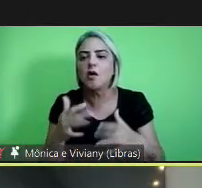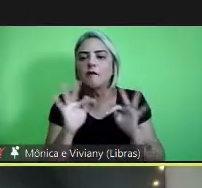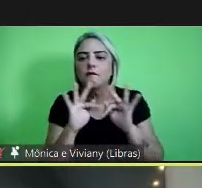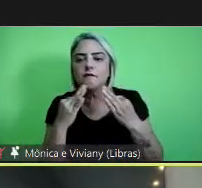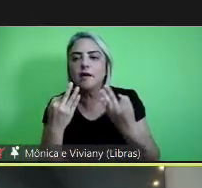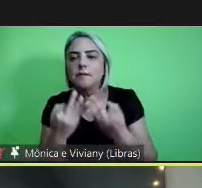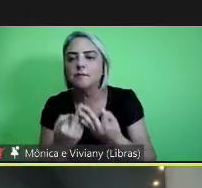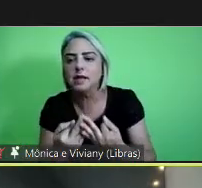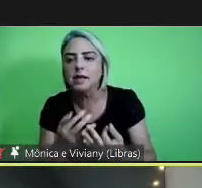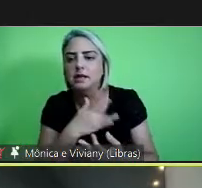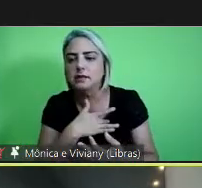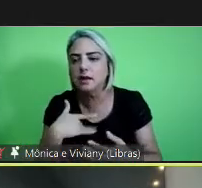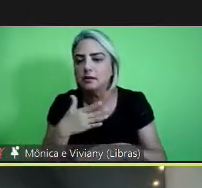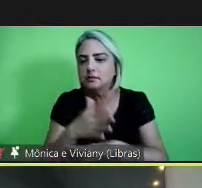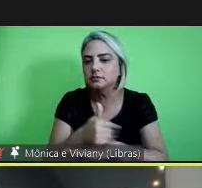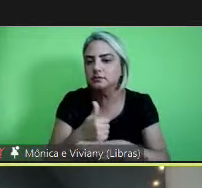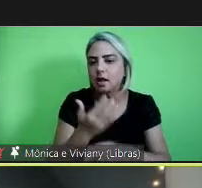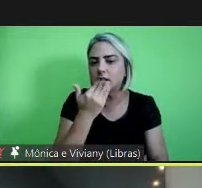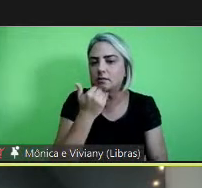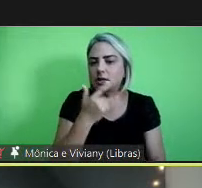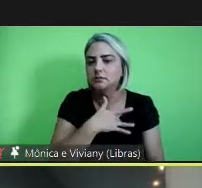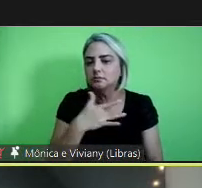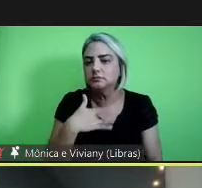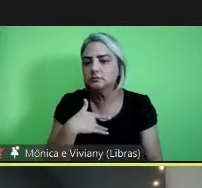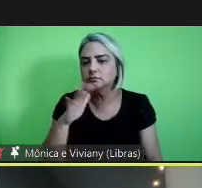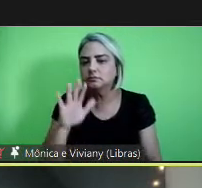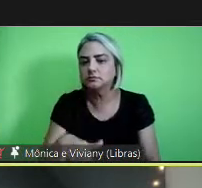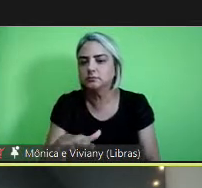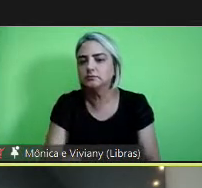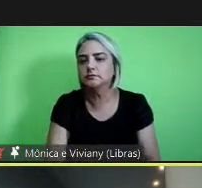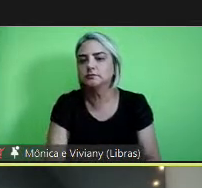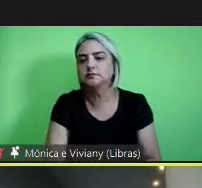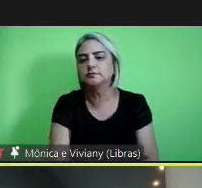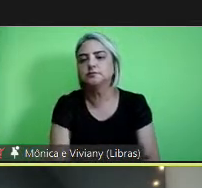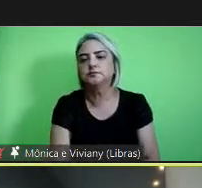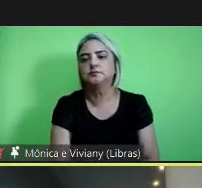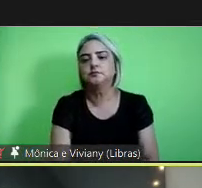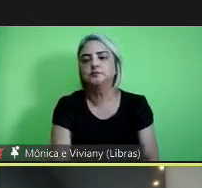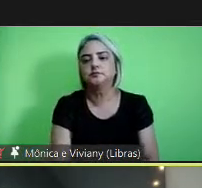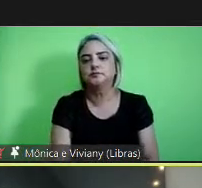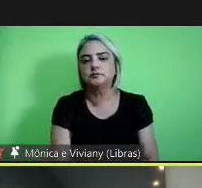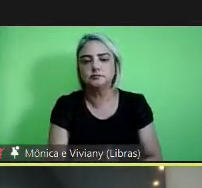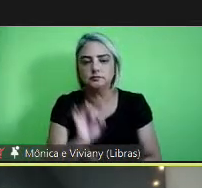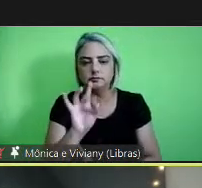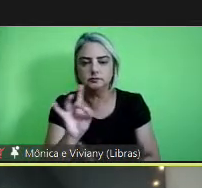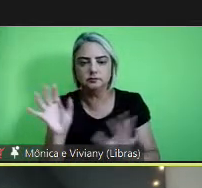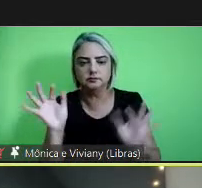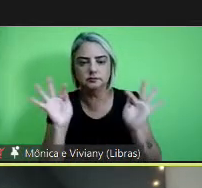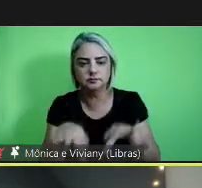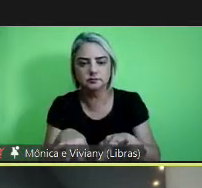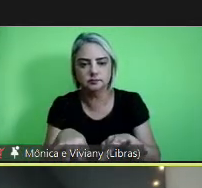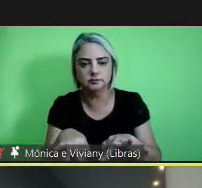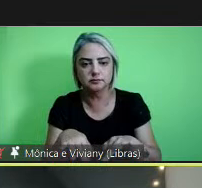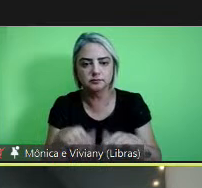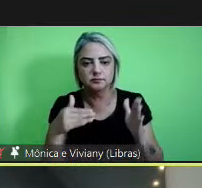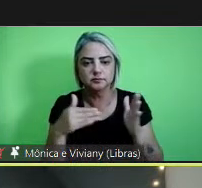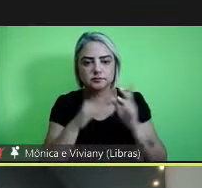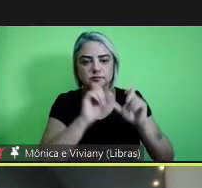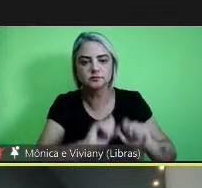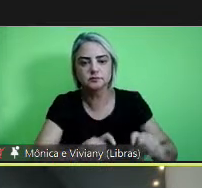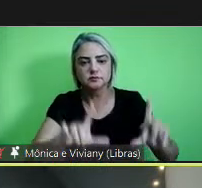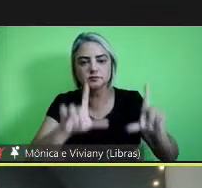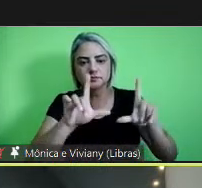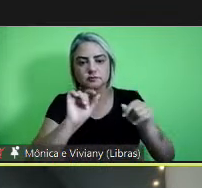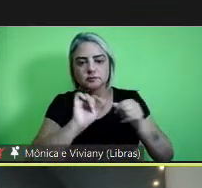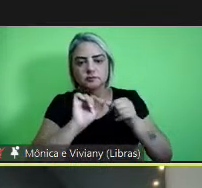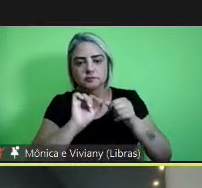or neighborhood, or you can see which places that you can buy food you can buy at a more